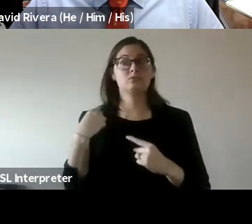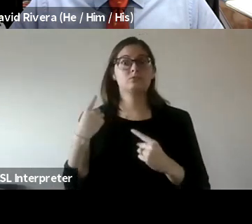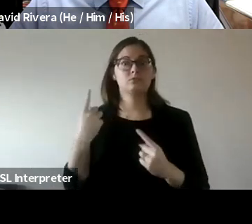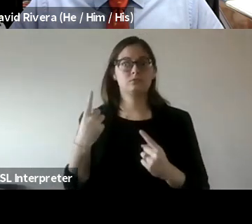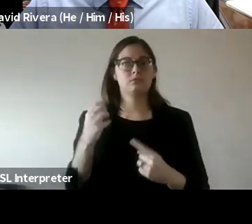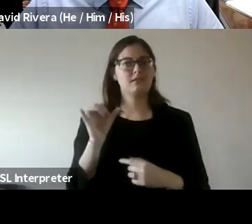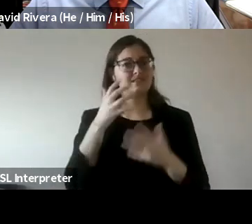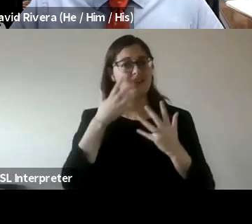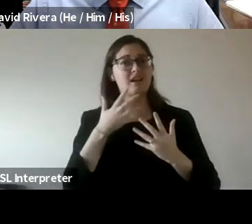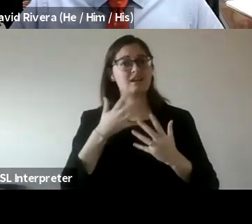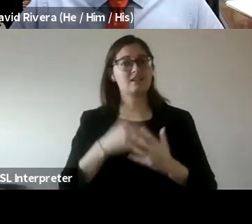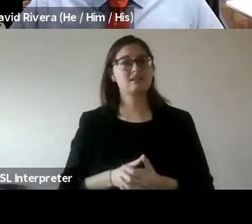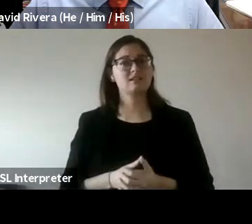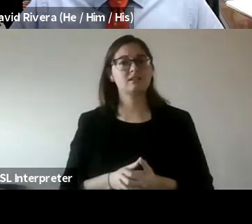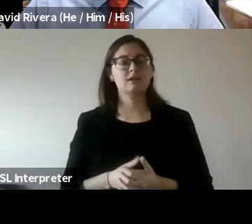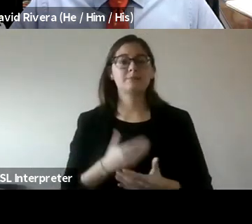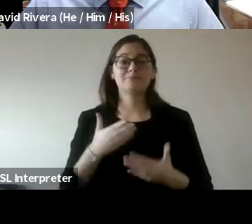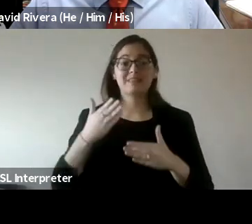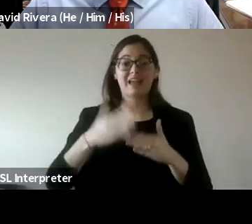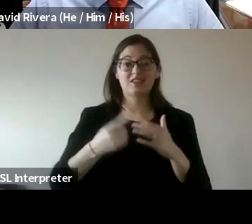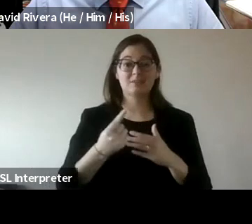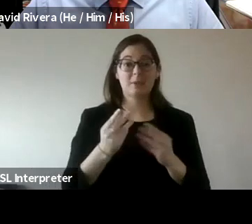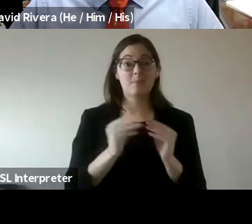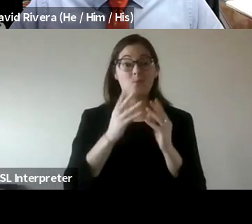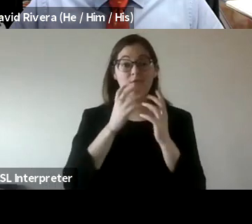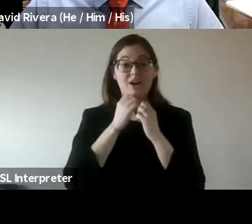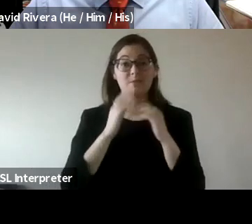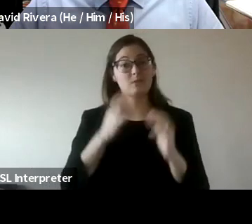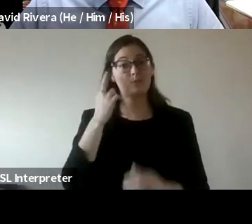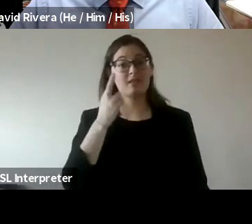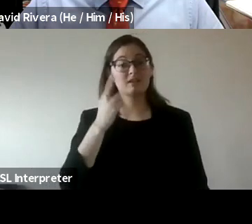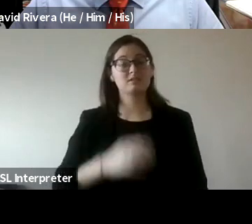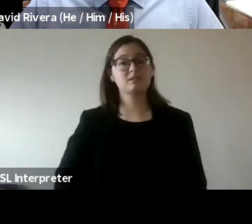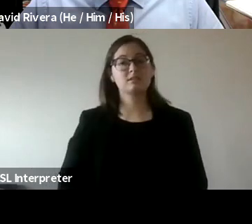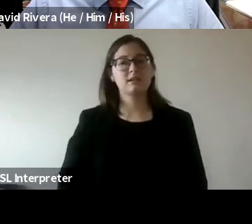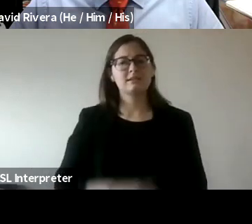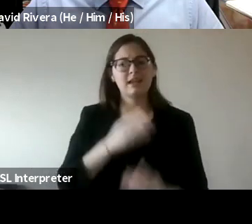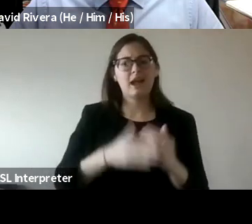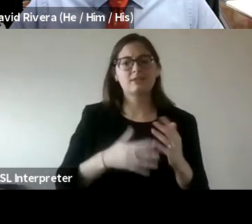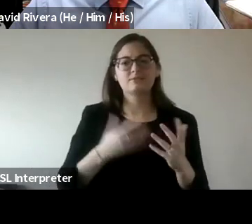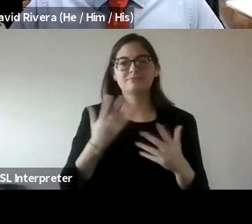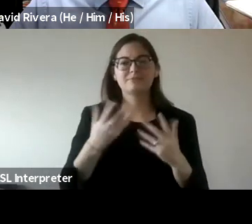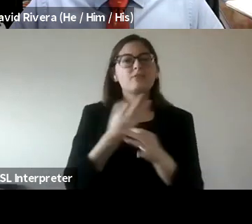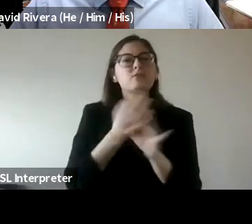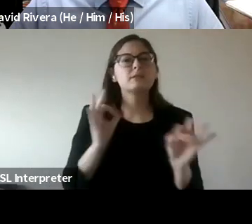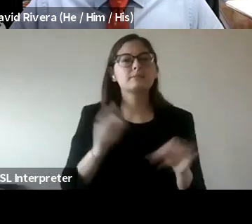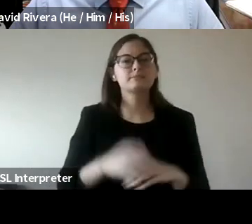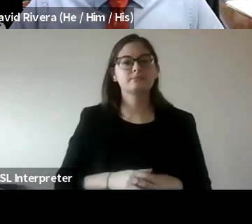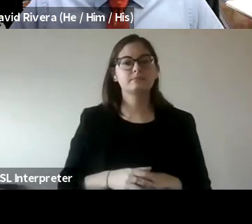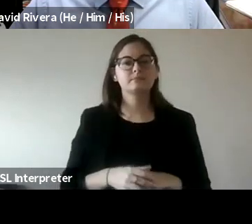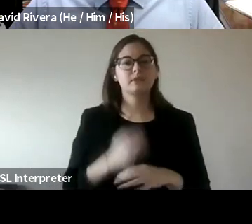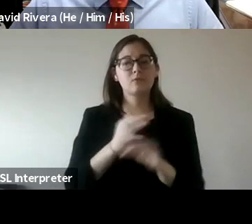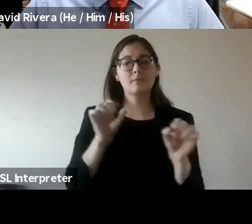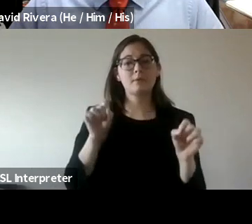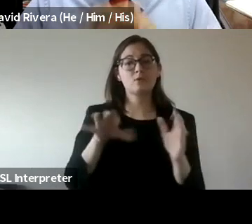thing. Perhaps the end of something more valuable than we might realize. It's the end of a kind of freedom. The freedom to choose what you